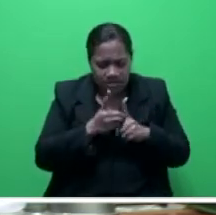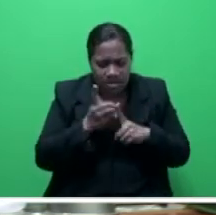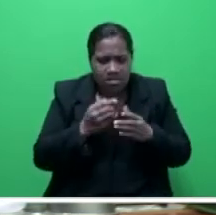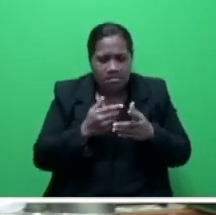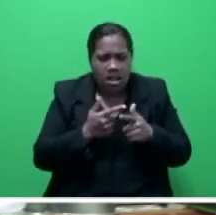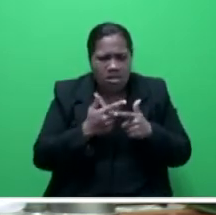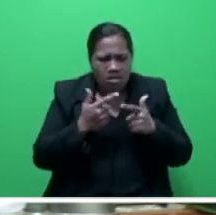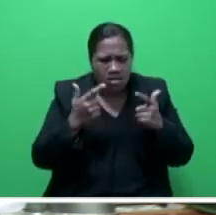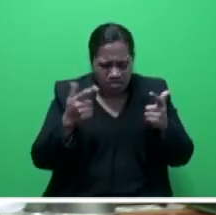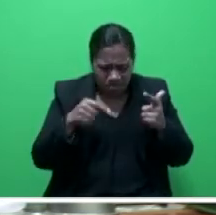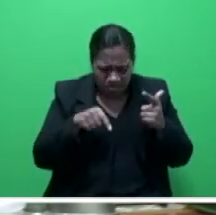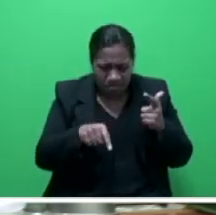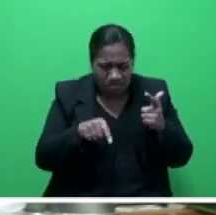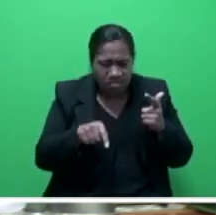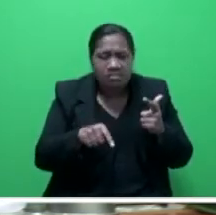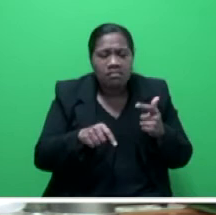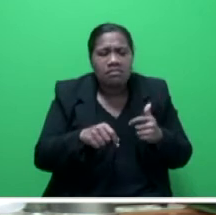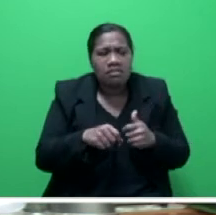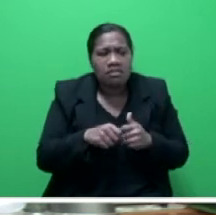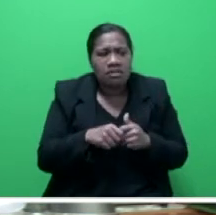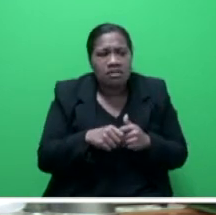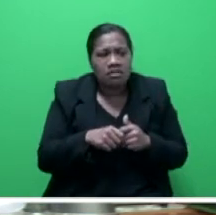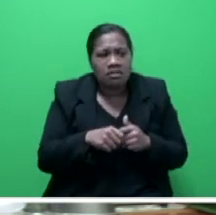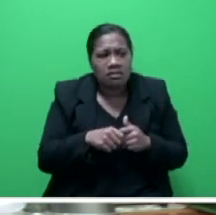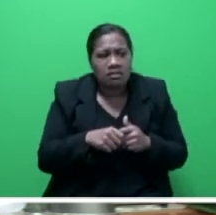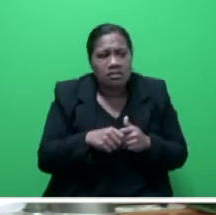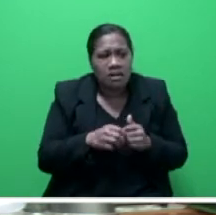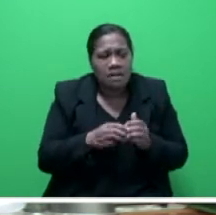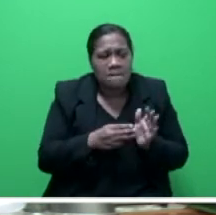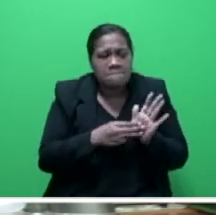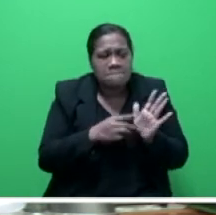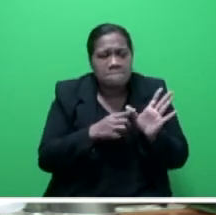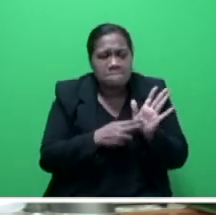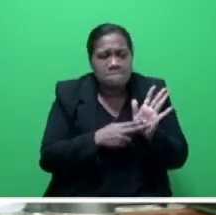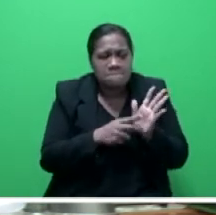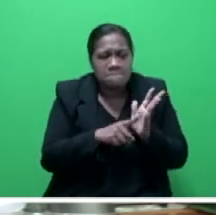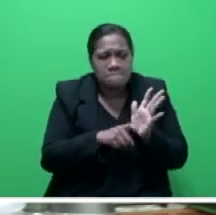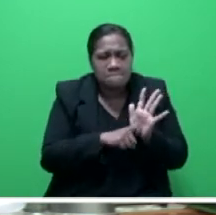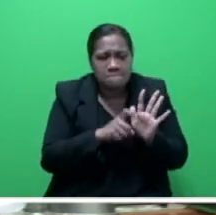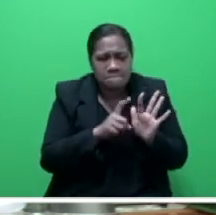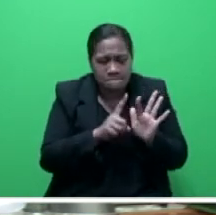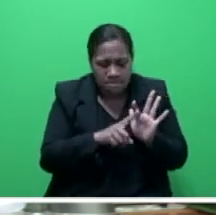volume of organic manure using poultry